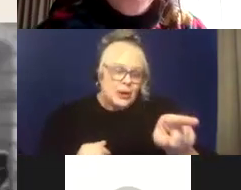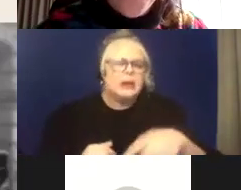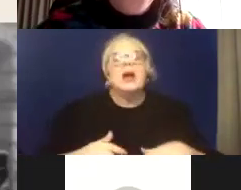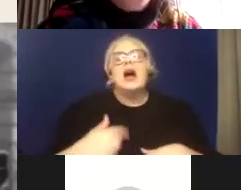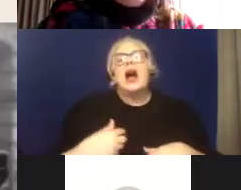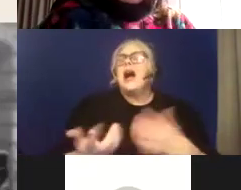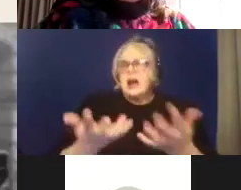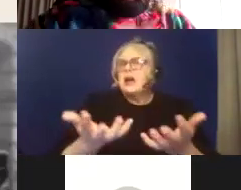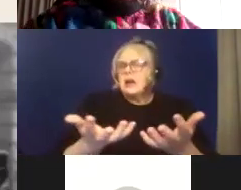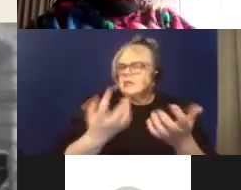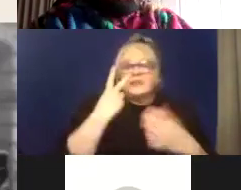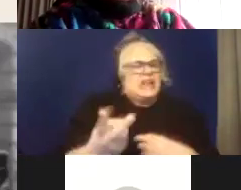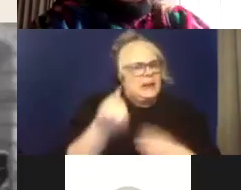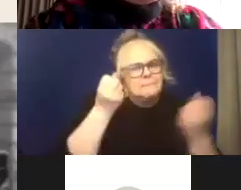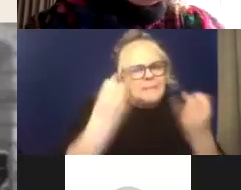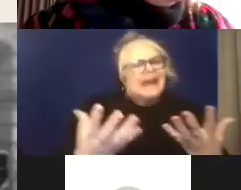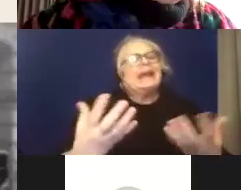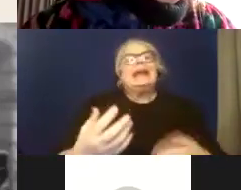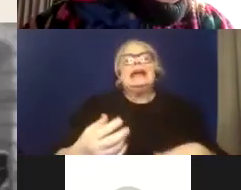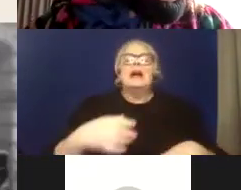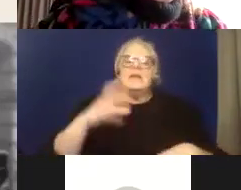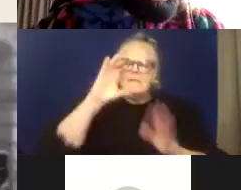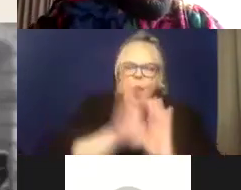it. So, which image here do you think is AI?